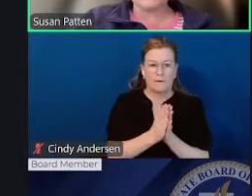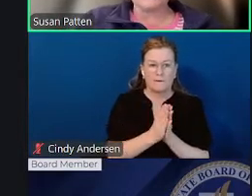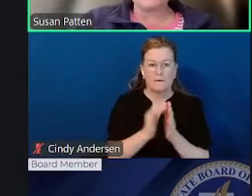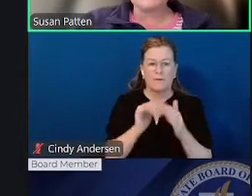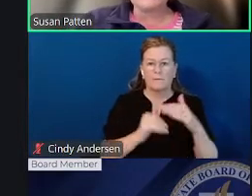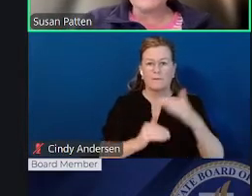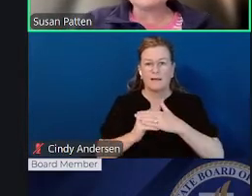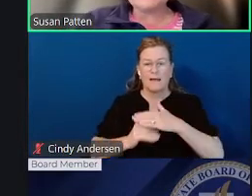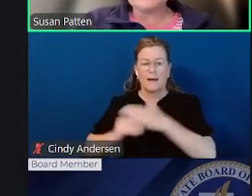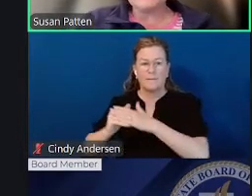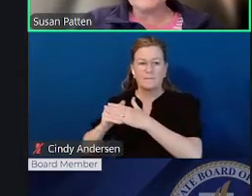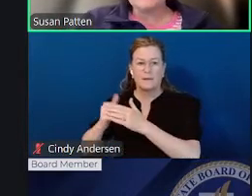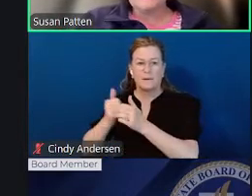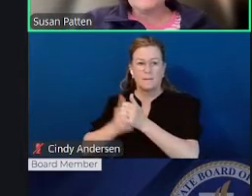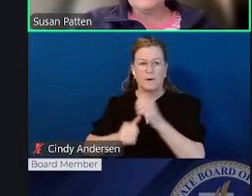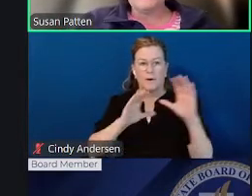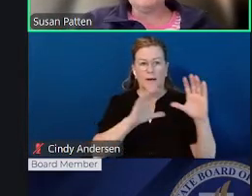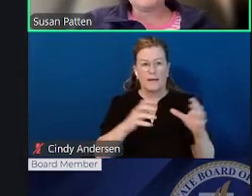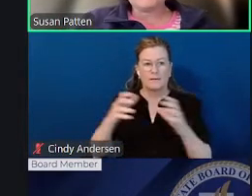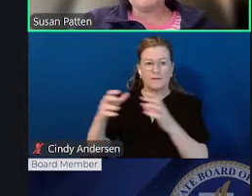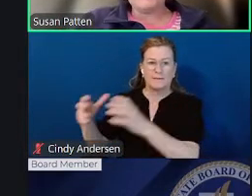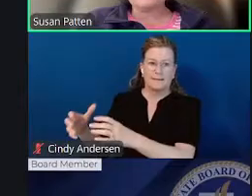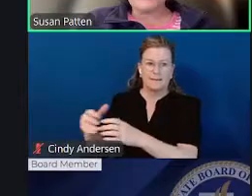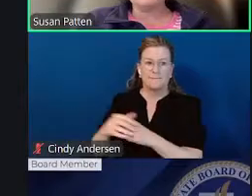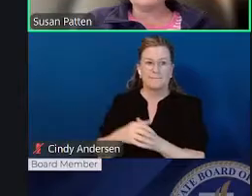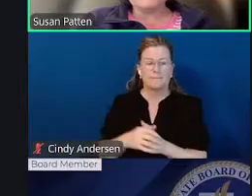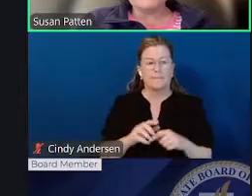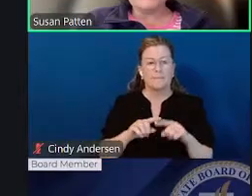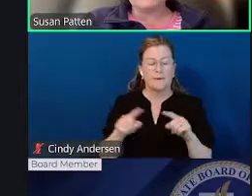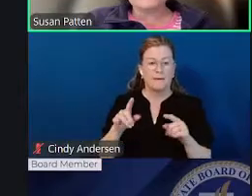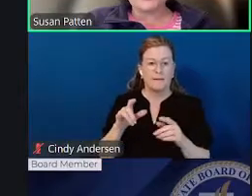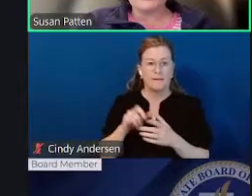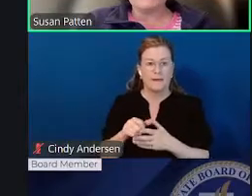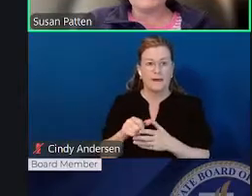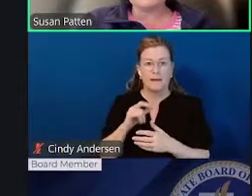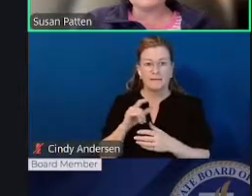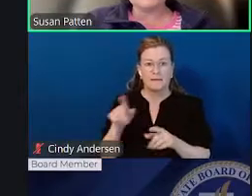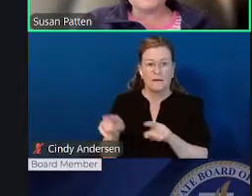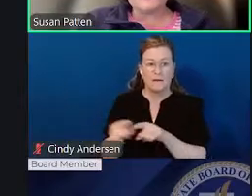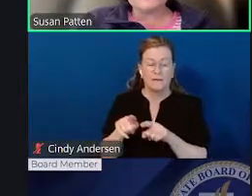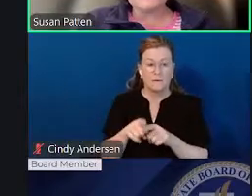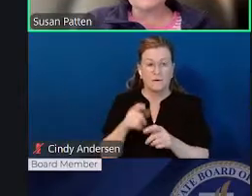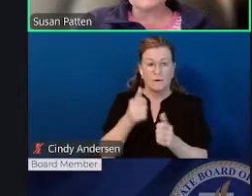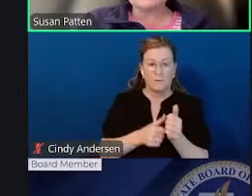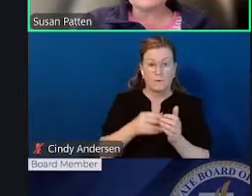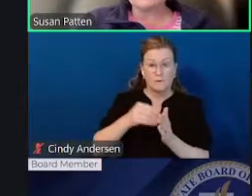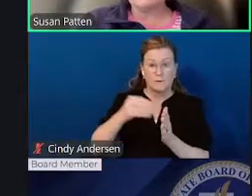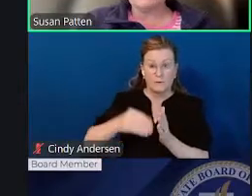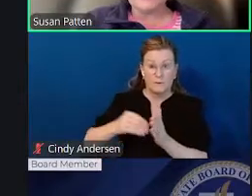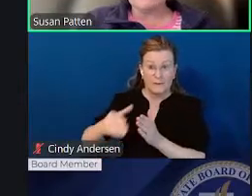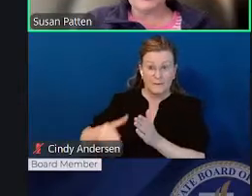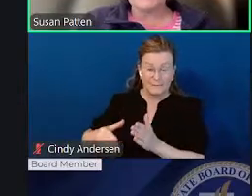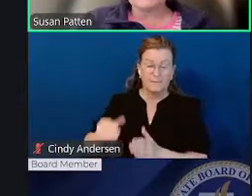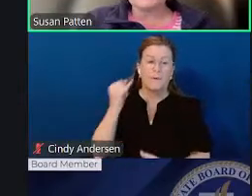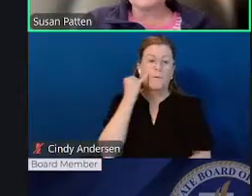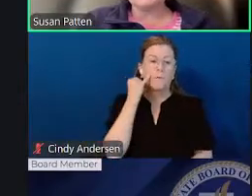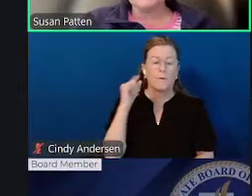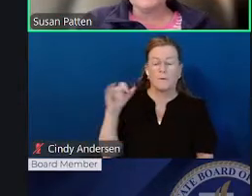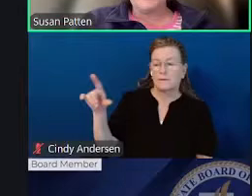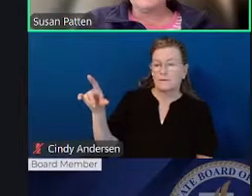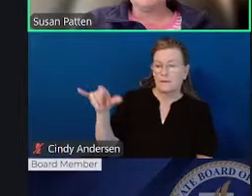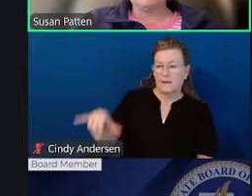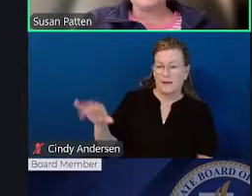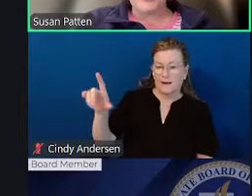caps per entity. But that would be also per student. So let's say the LEA wanted